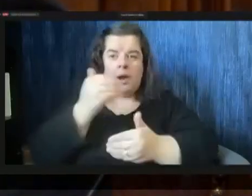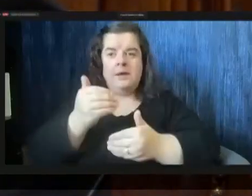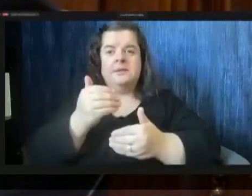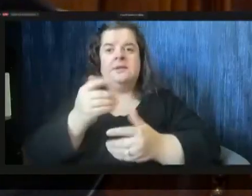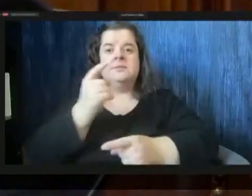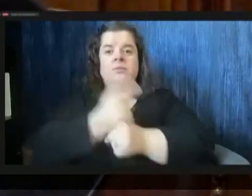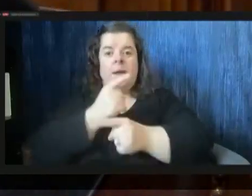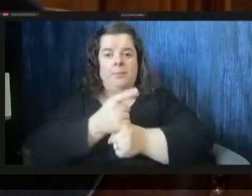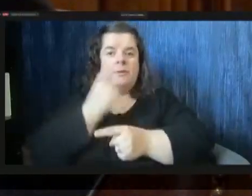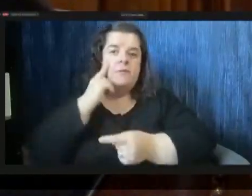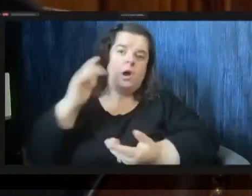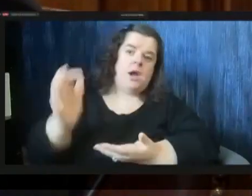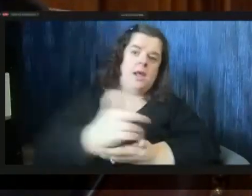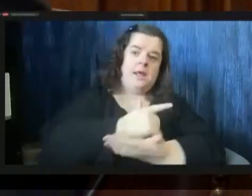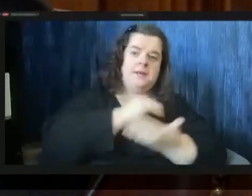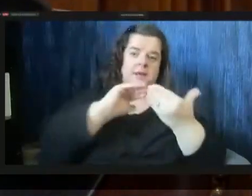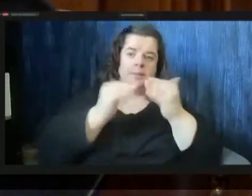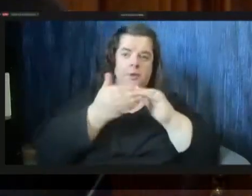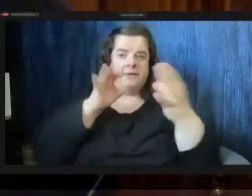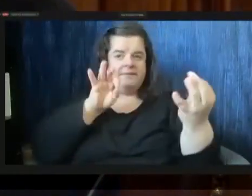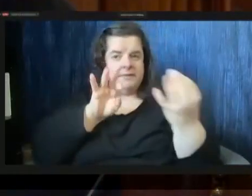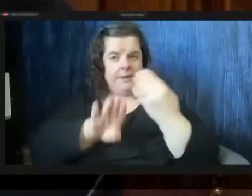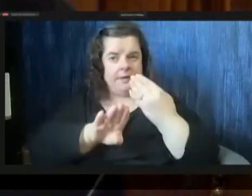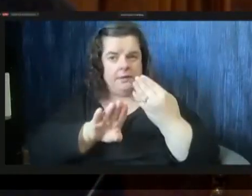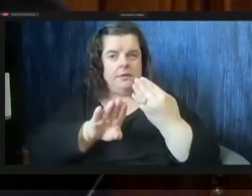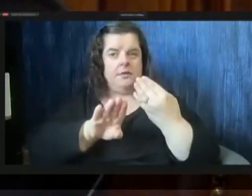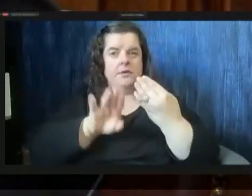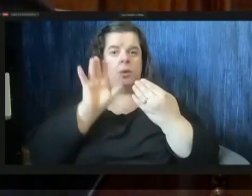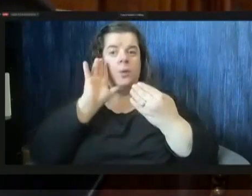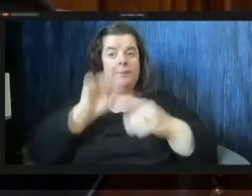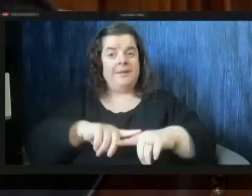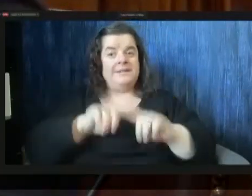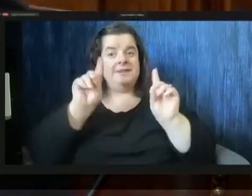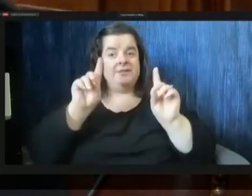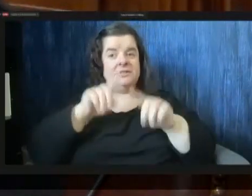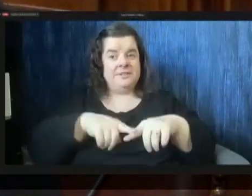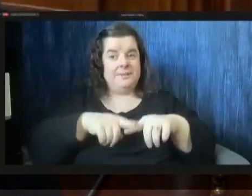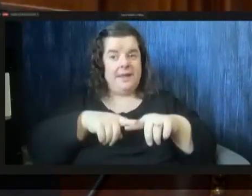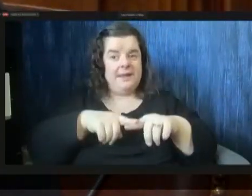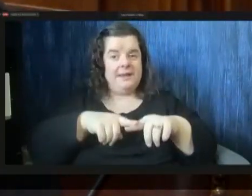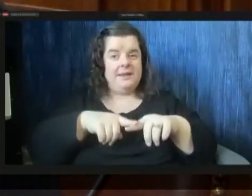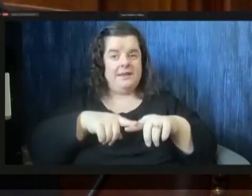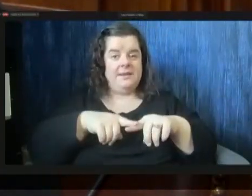community feedback. And so that's going to be different depending on